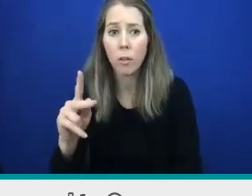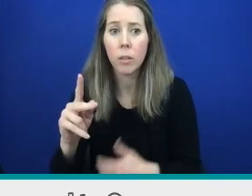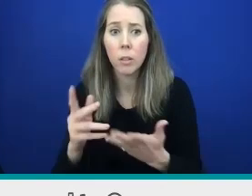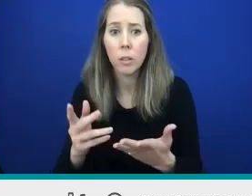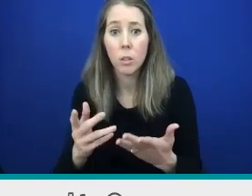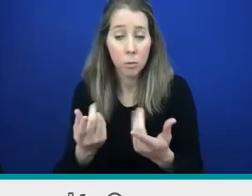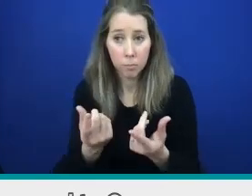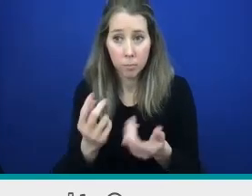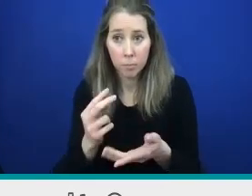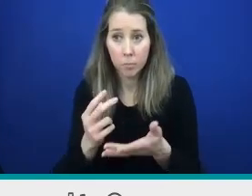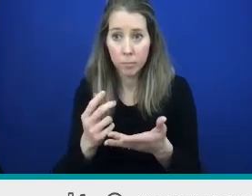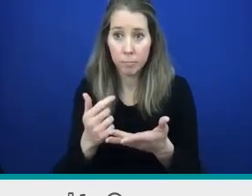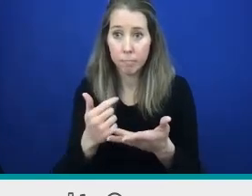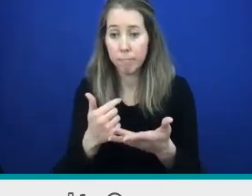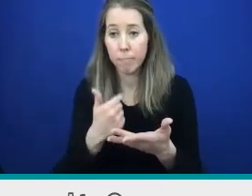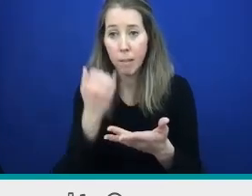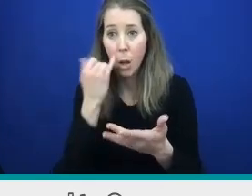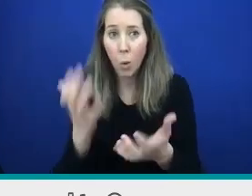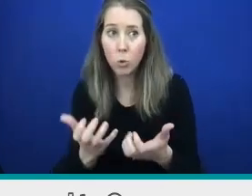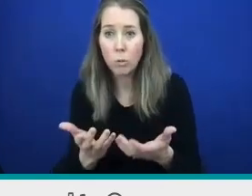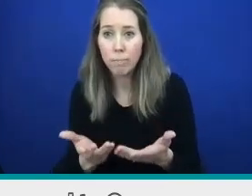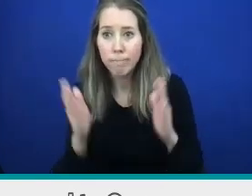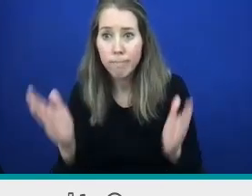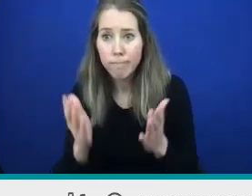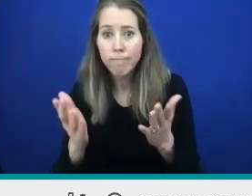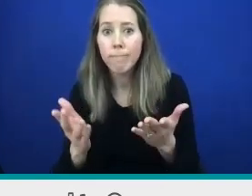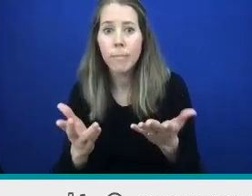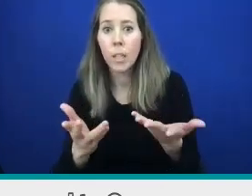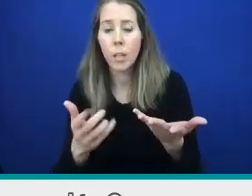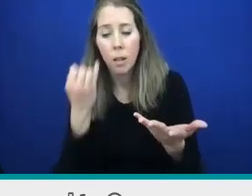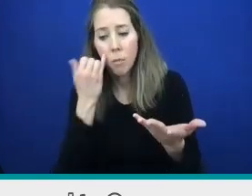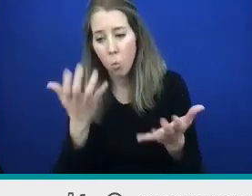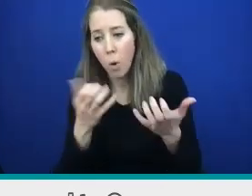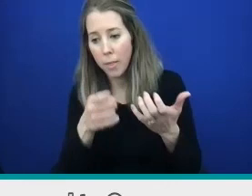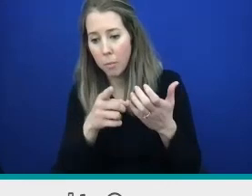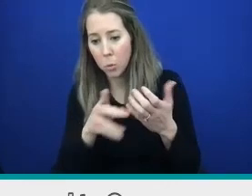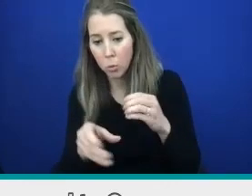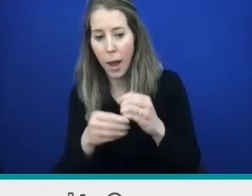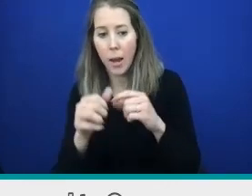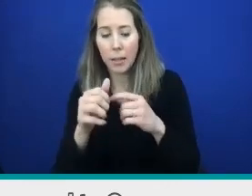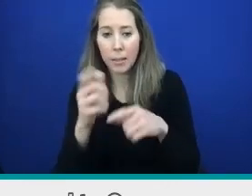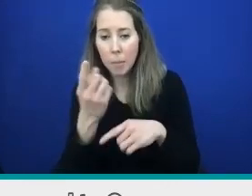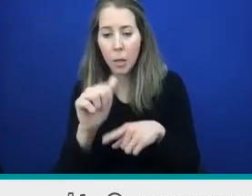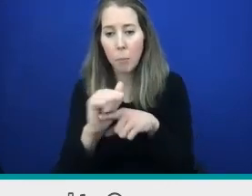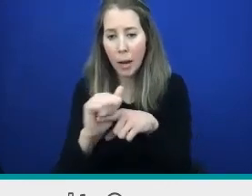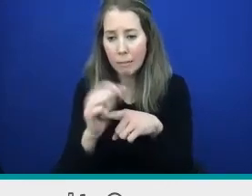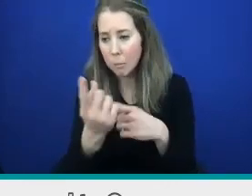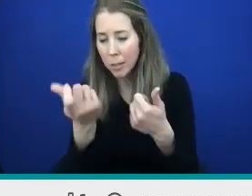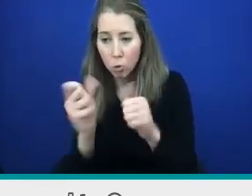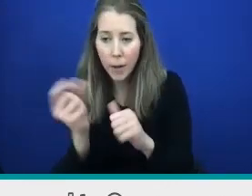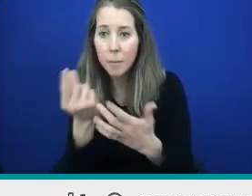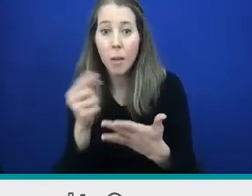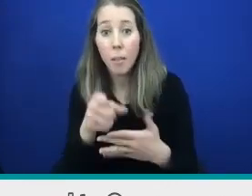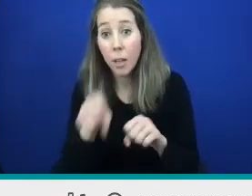if I wanted to prompt them with something, if I wanted them to put something in practice or try something out, they could